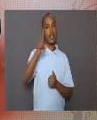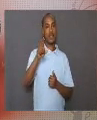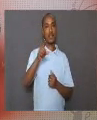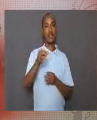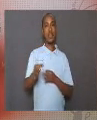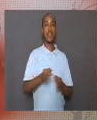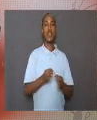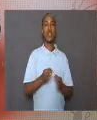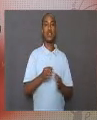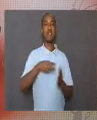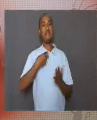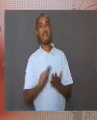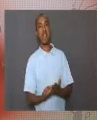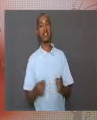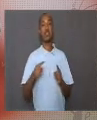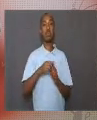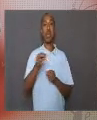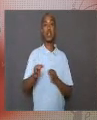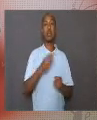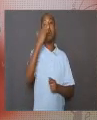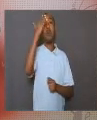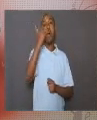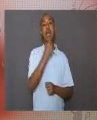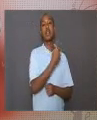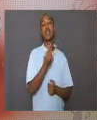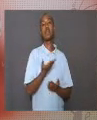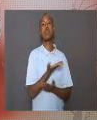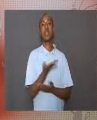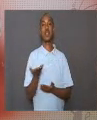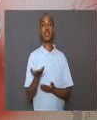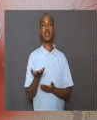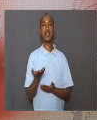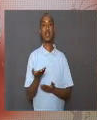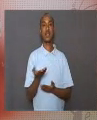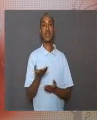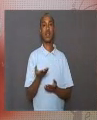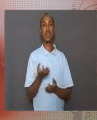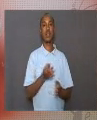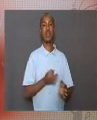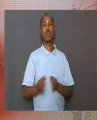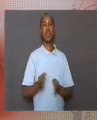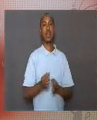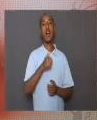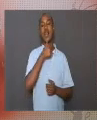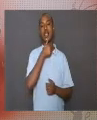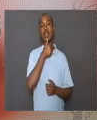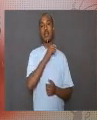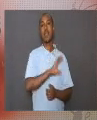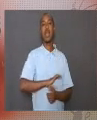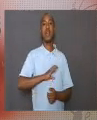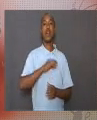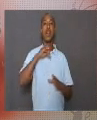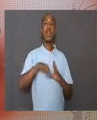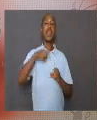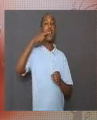definition fails to explain why some substances display acidic behavior in